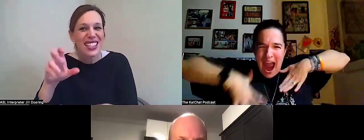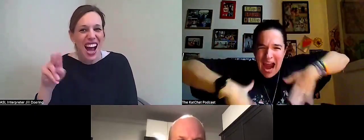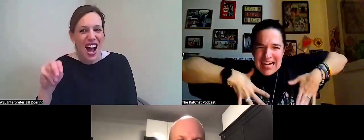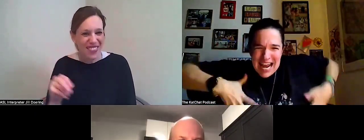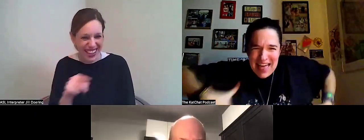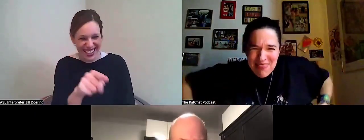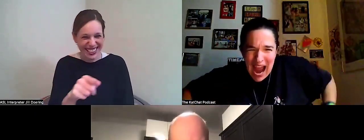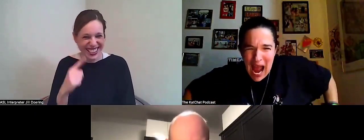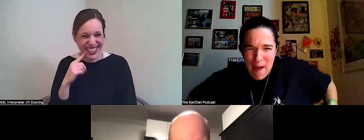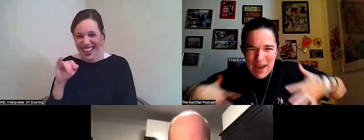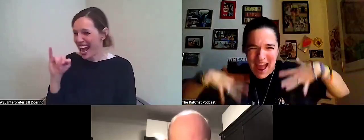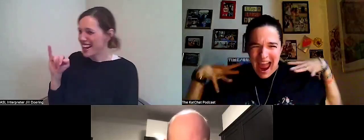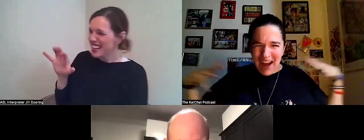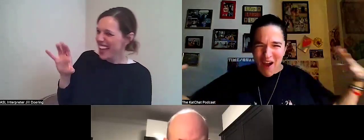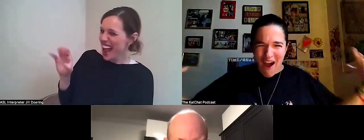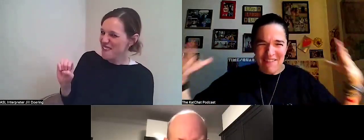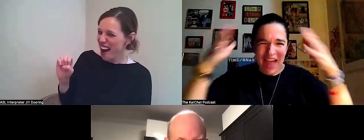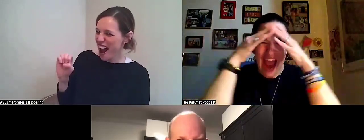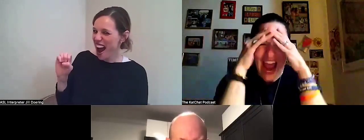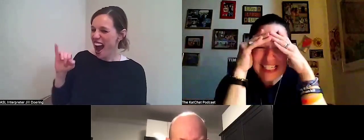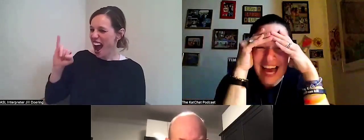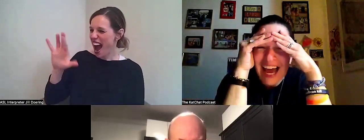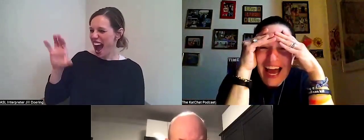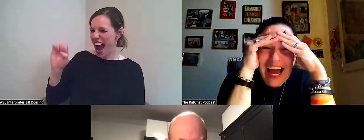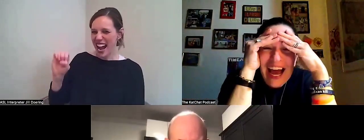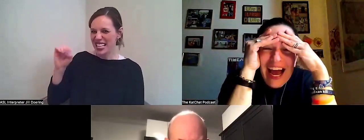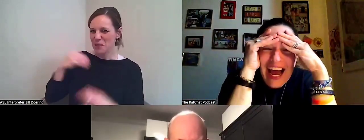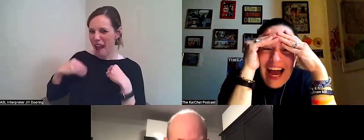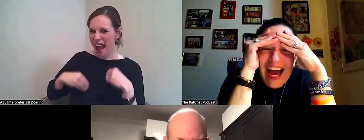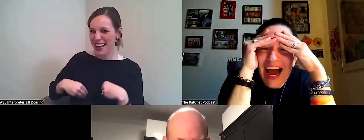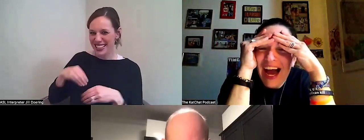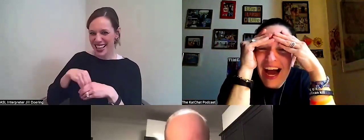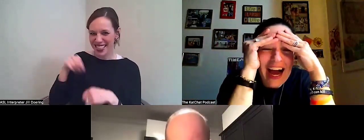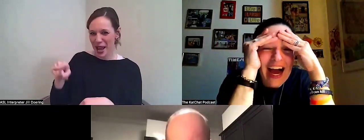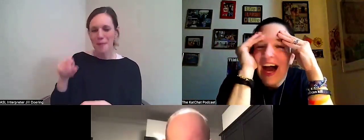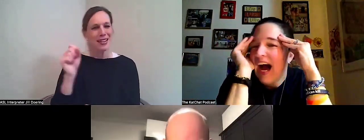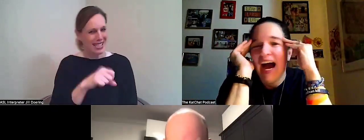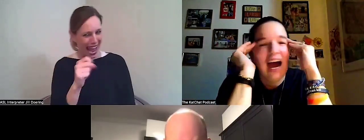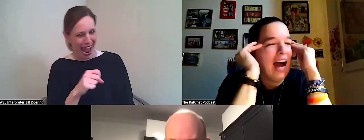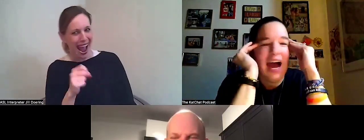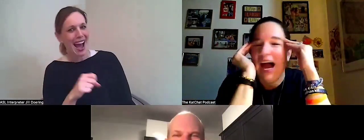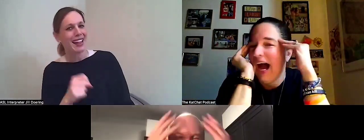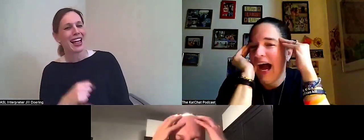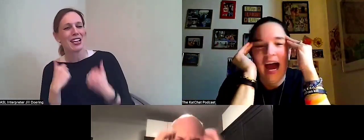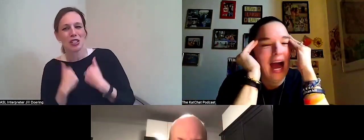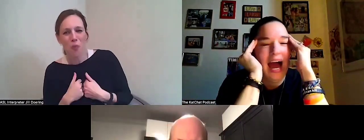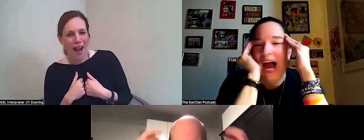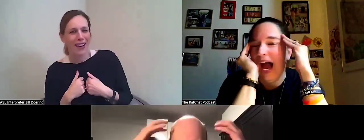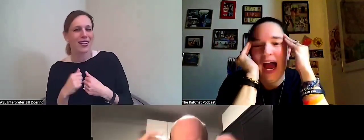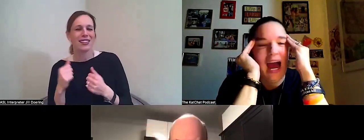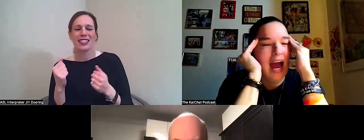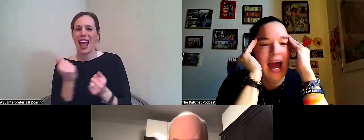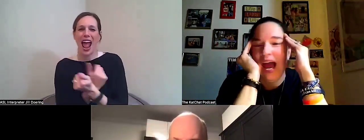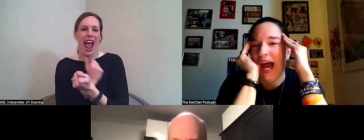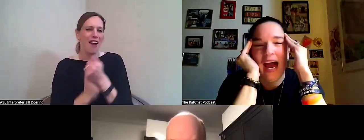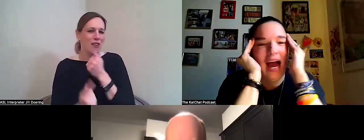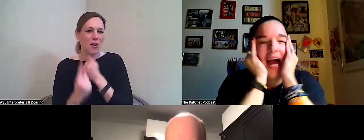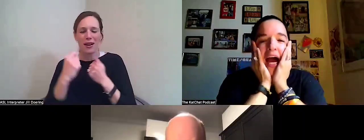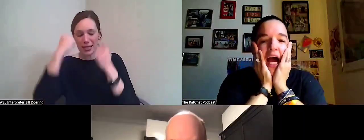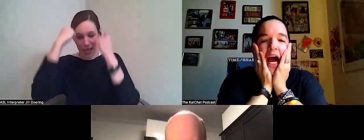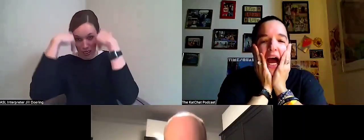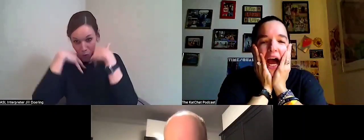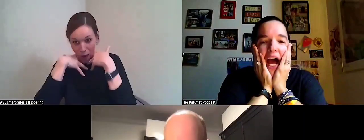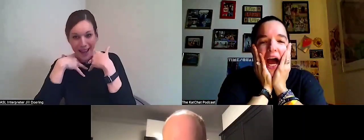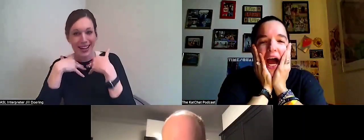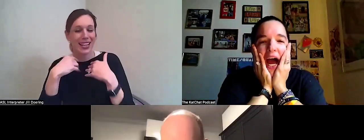ice it was packed in them yeah, with and all of that? the sweaters and everyone's like sweating and it was